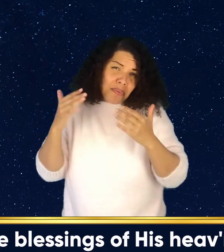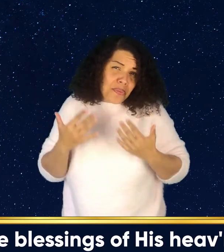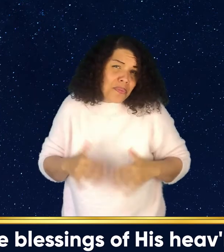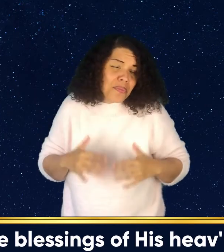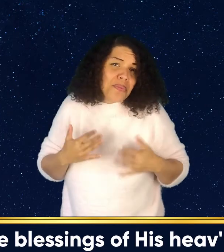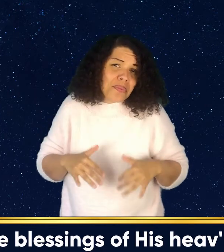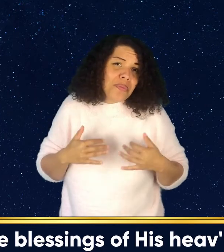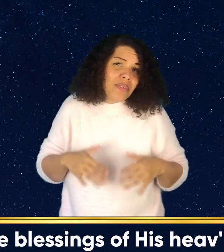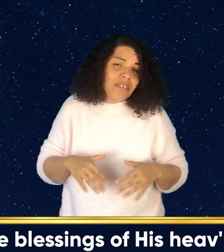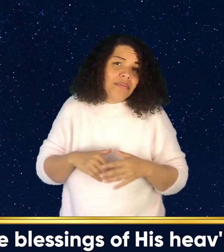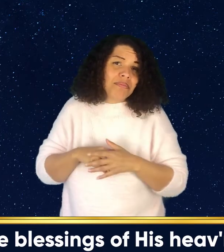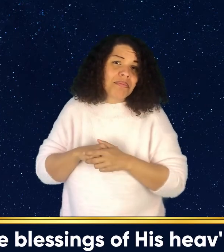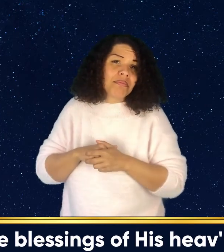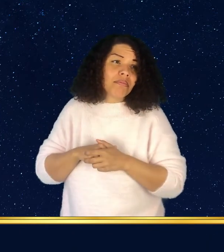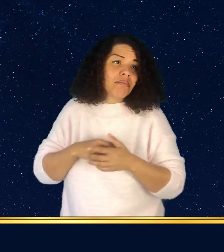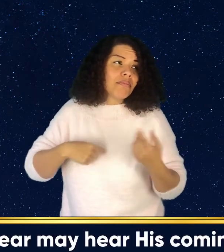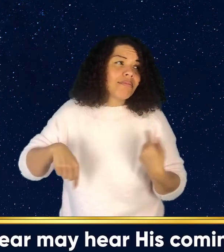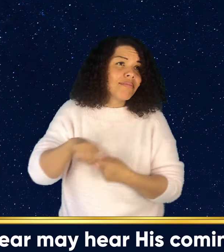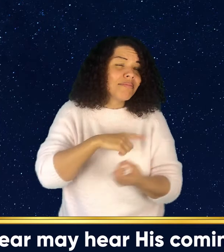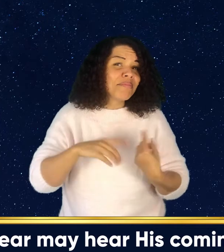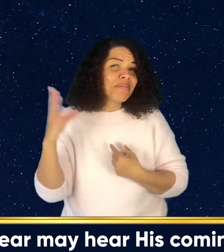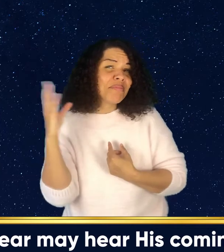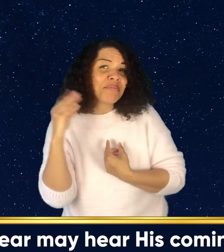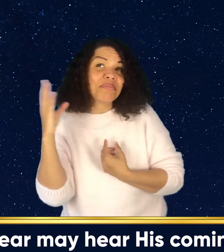of his hand. No